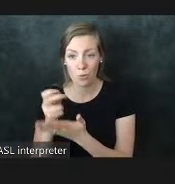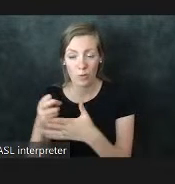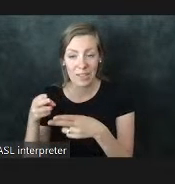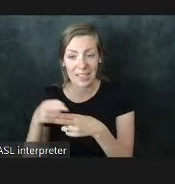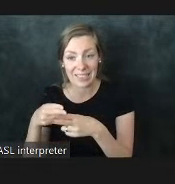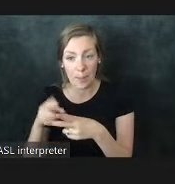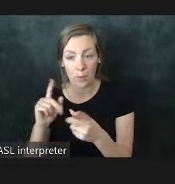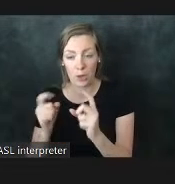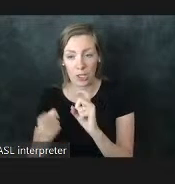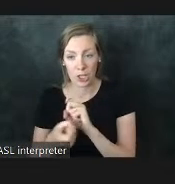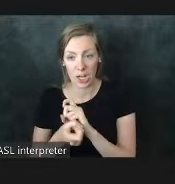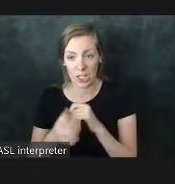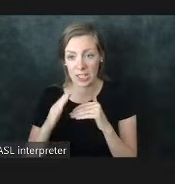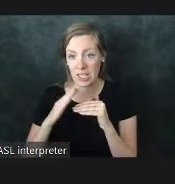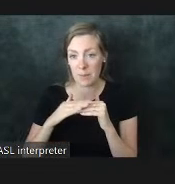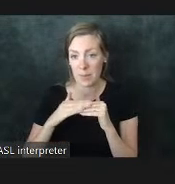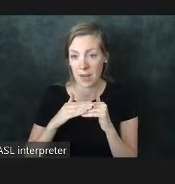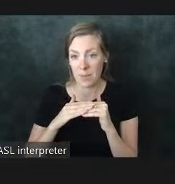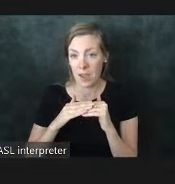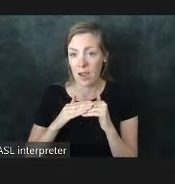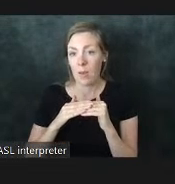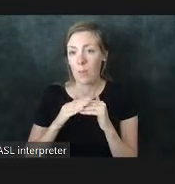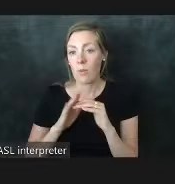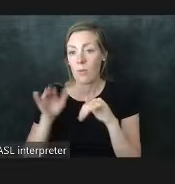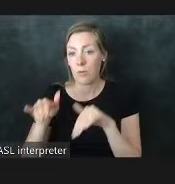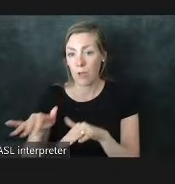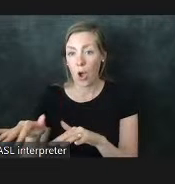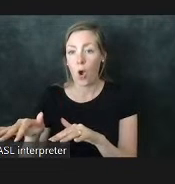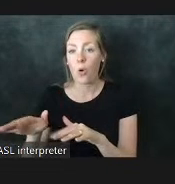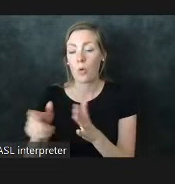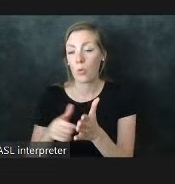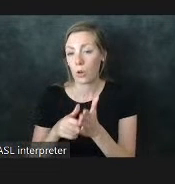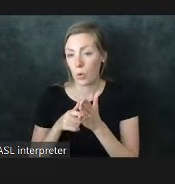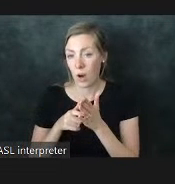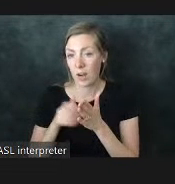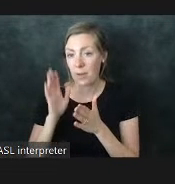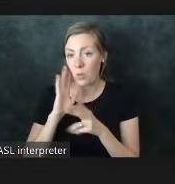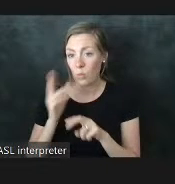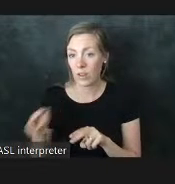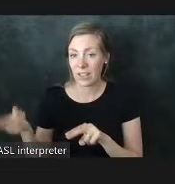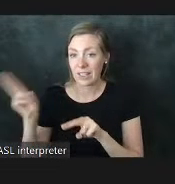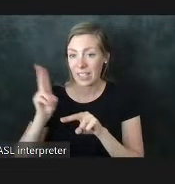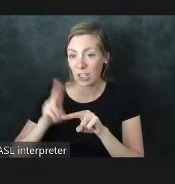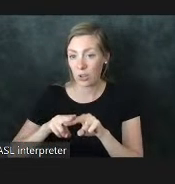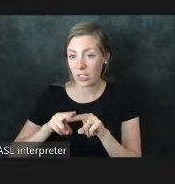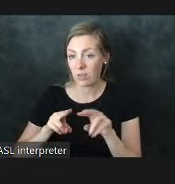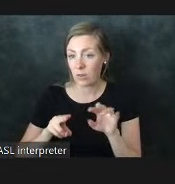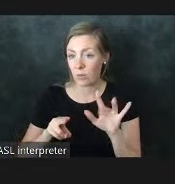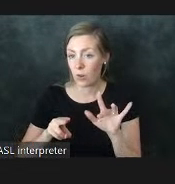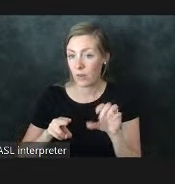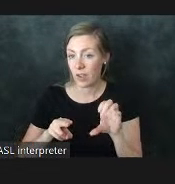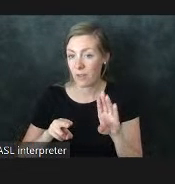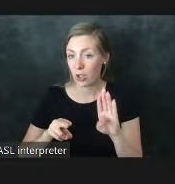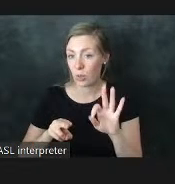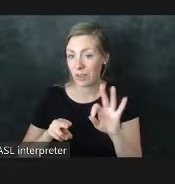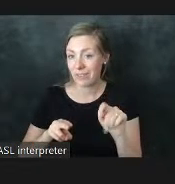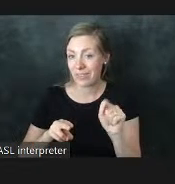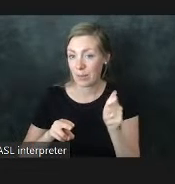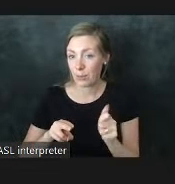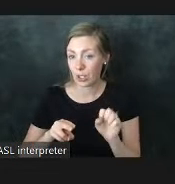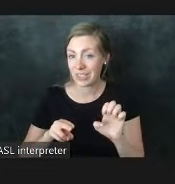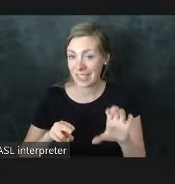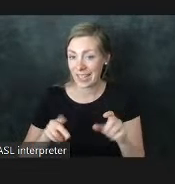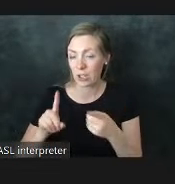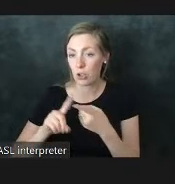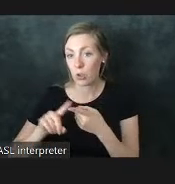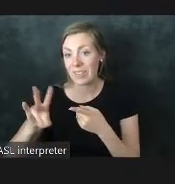changes, departamento de agua o flow requirements between Lake el Mendocino and Healdsburg agua will sean increase pasados cubic feet per second que se to puedan subir 65